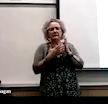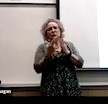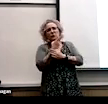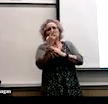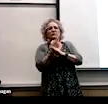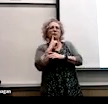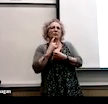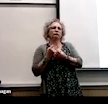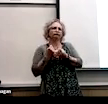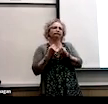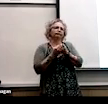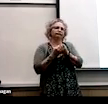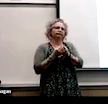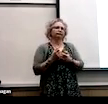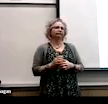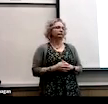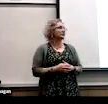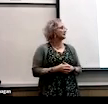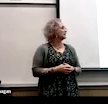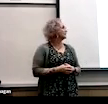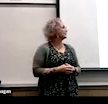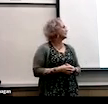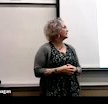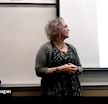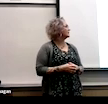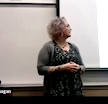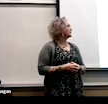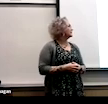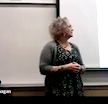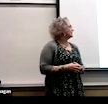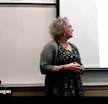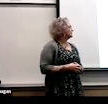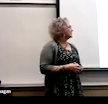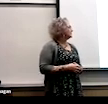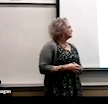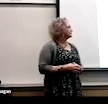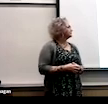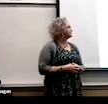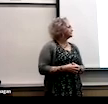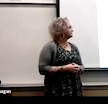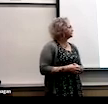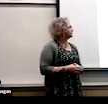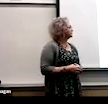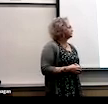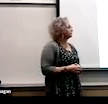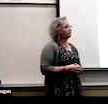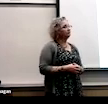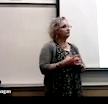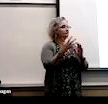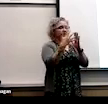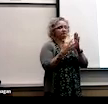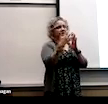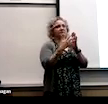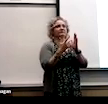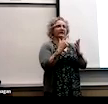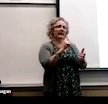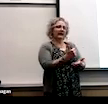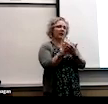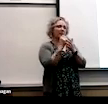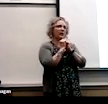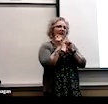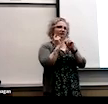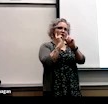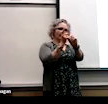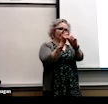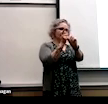And as we said, they may be helpful to identify targets to try to address on the pediatric side and to consider continuing to work on it in adults, or